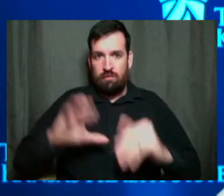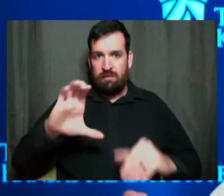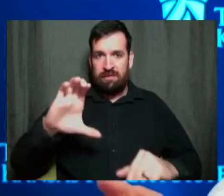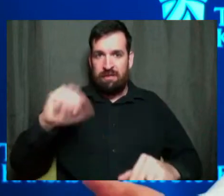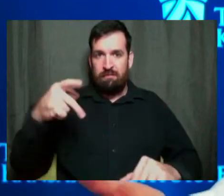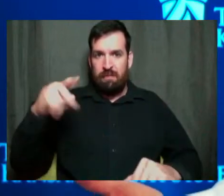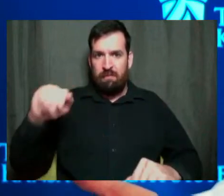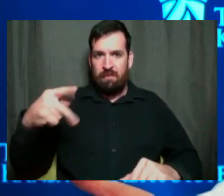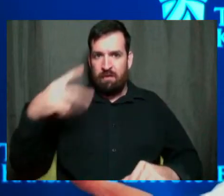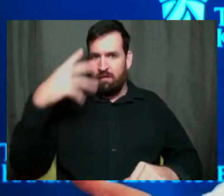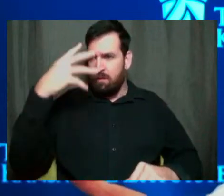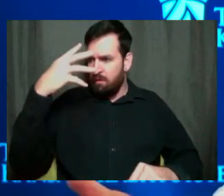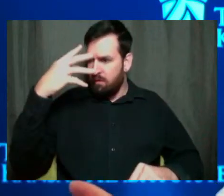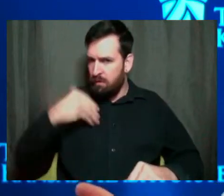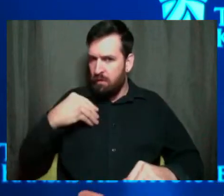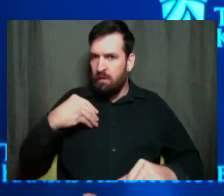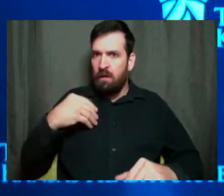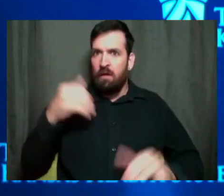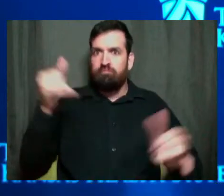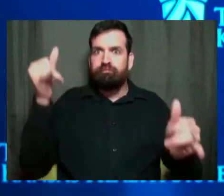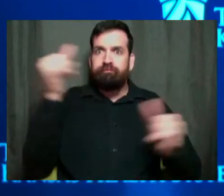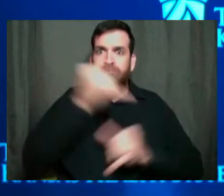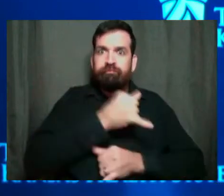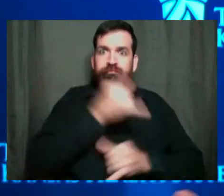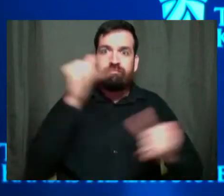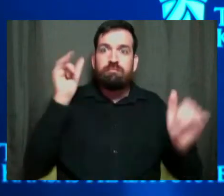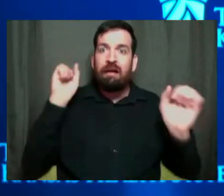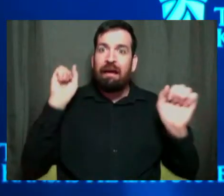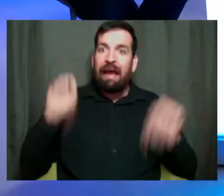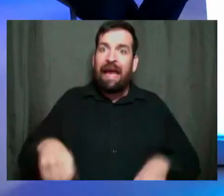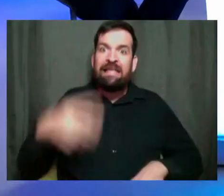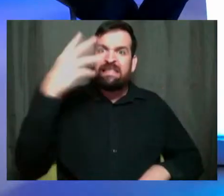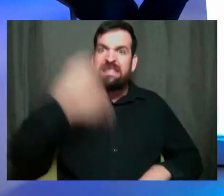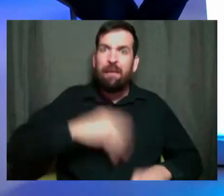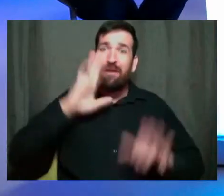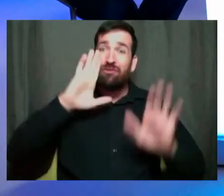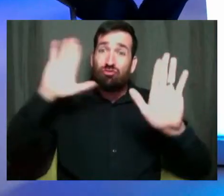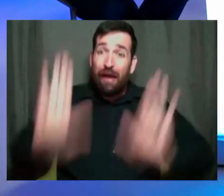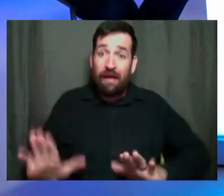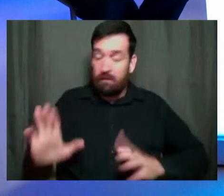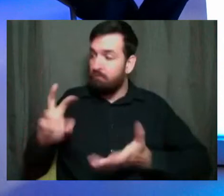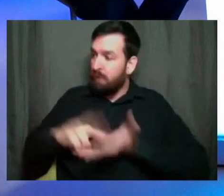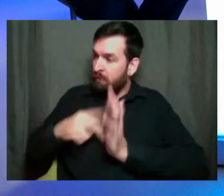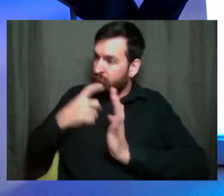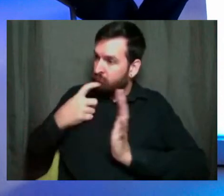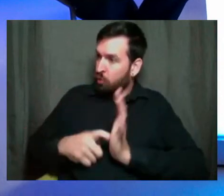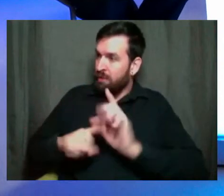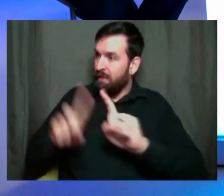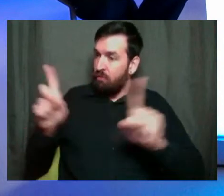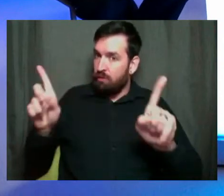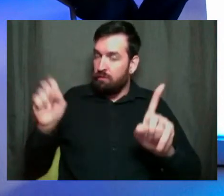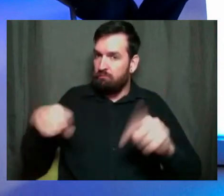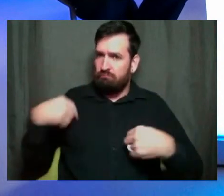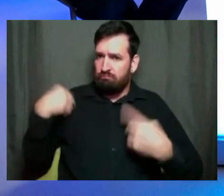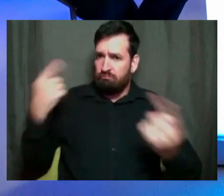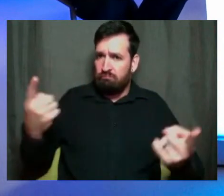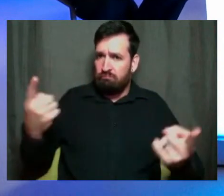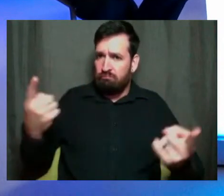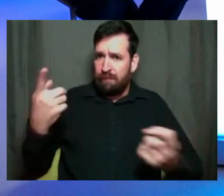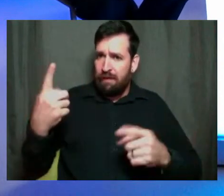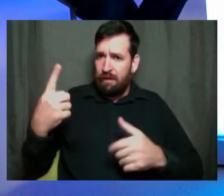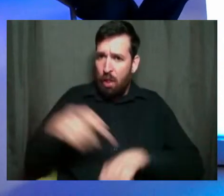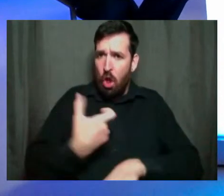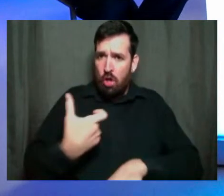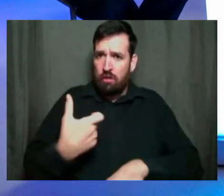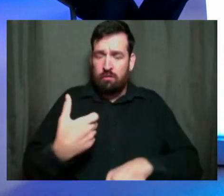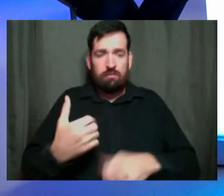like, holy cow, I can sleep. Yeah. This is great. So you noticed a difference. Oh. You got used to it, and you've been on it for how many years? Oh, over 10 a decade. years It's at been